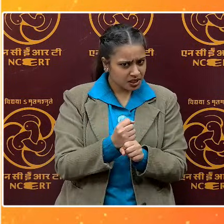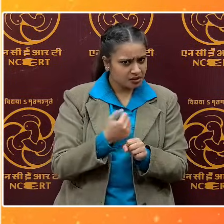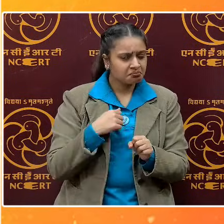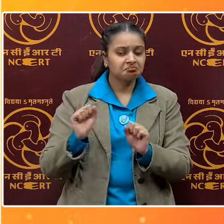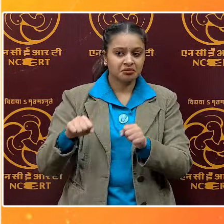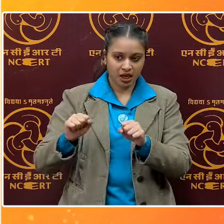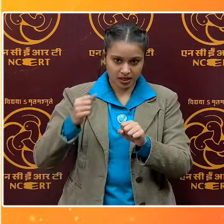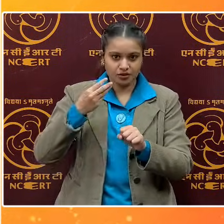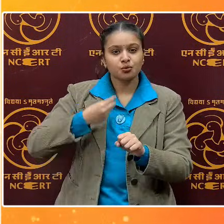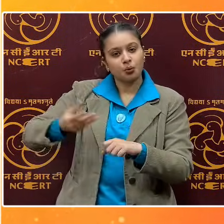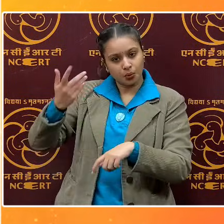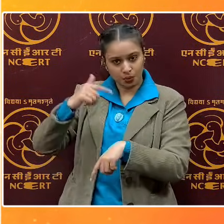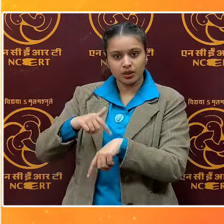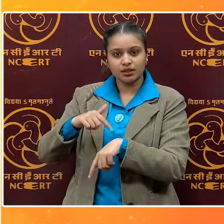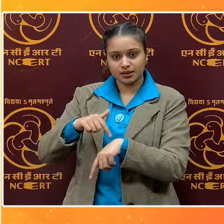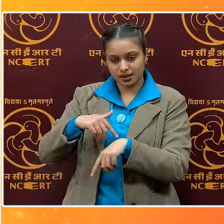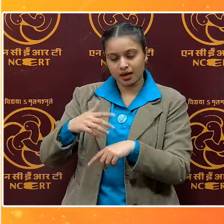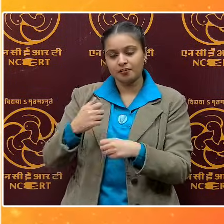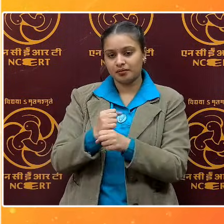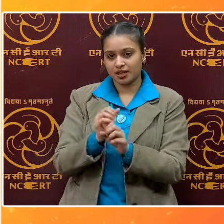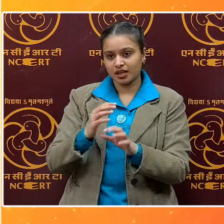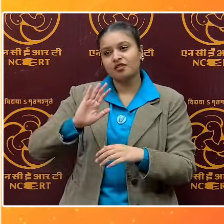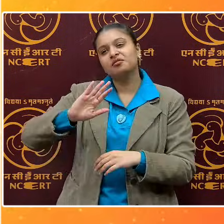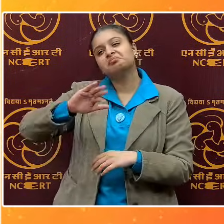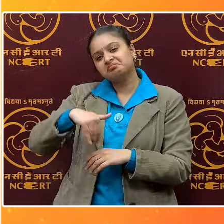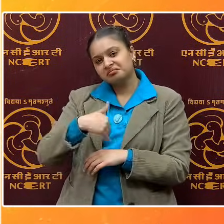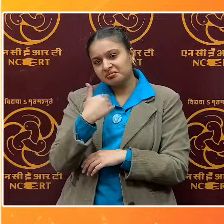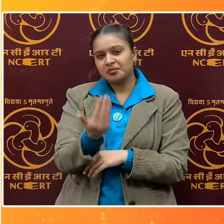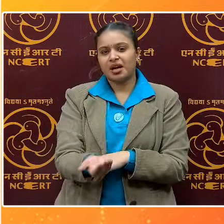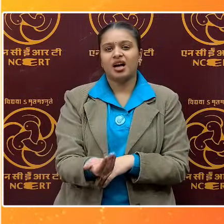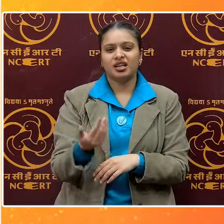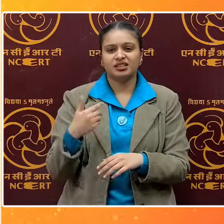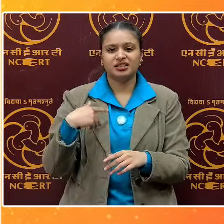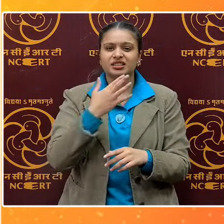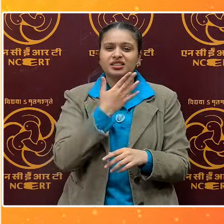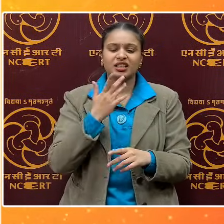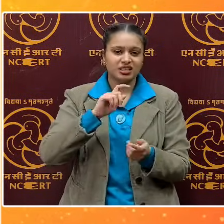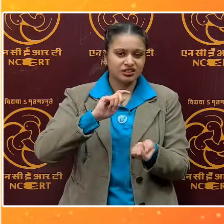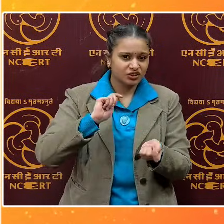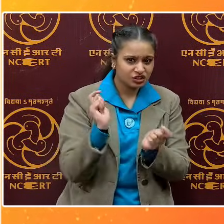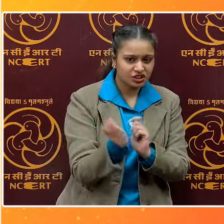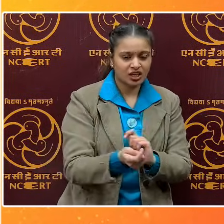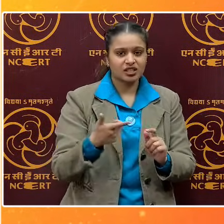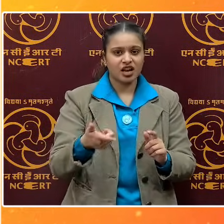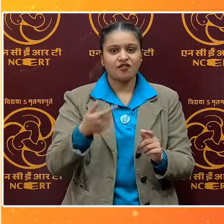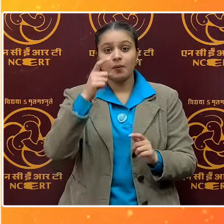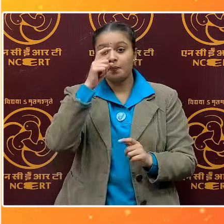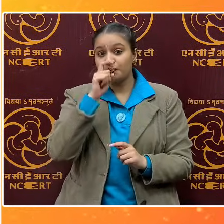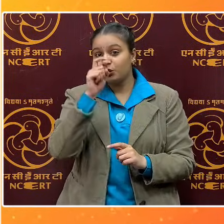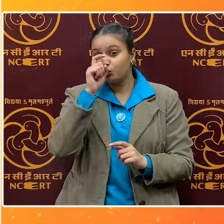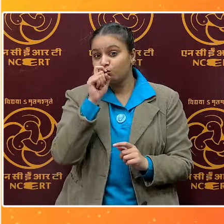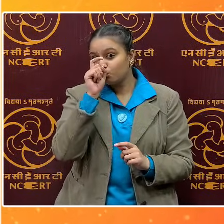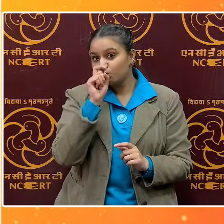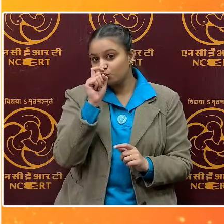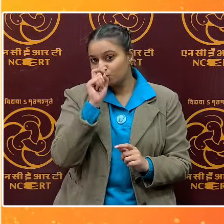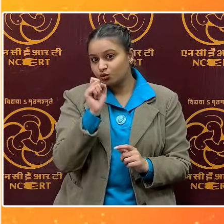earlier they were made of some concrete material, and later on their color changed. They had blue tanks. Blue tanks.